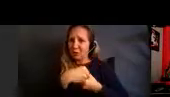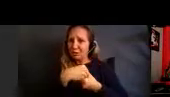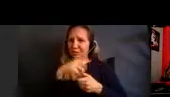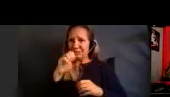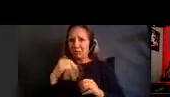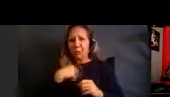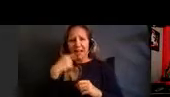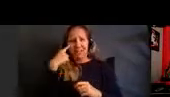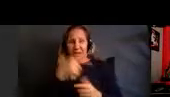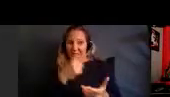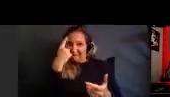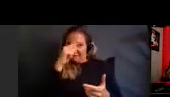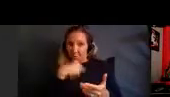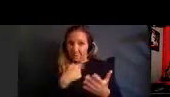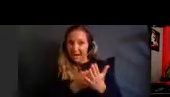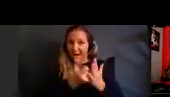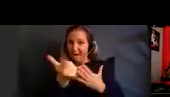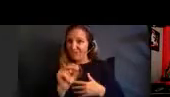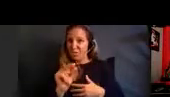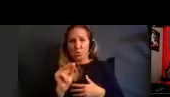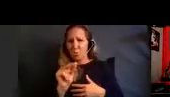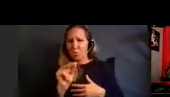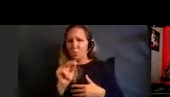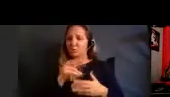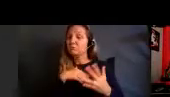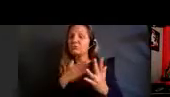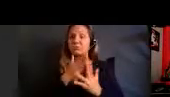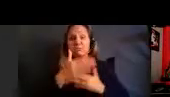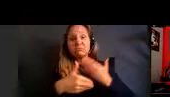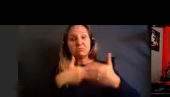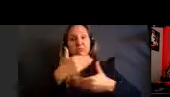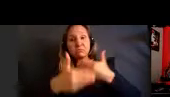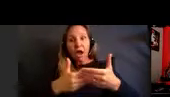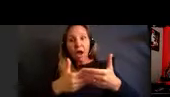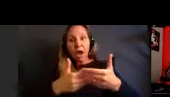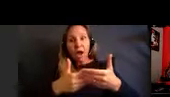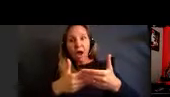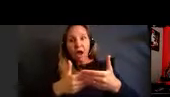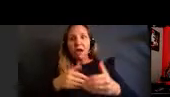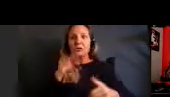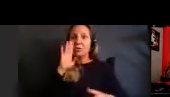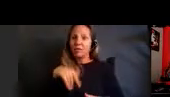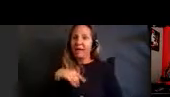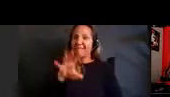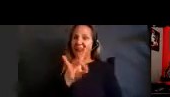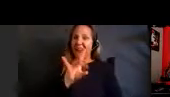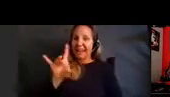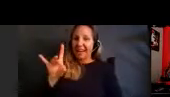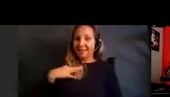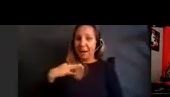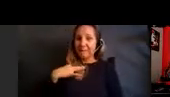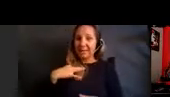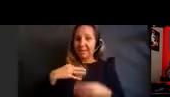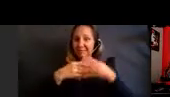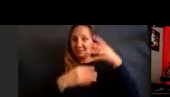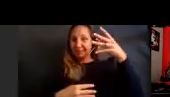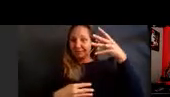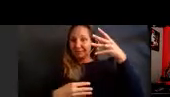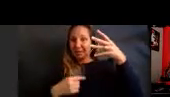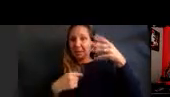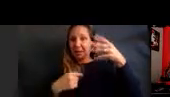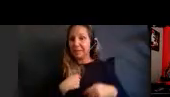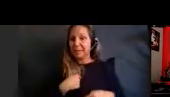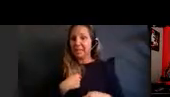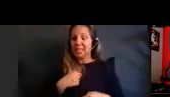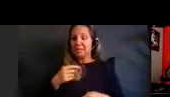to screen me out. So I went through the process, and I'm happy to say that out of 88 applicants, I was one of only 2 consultants